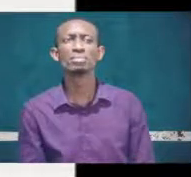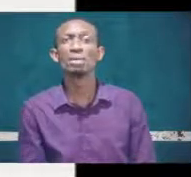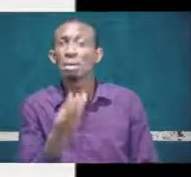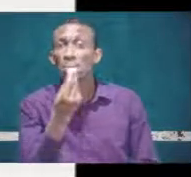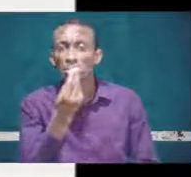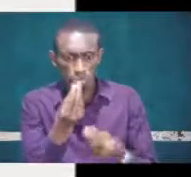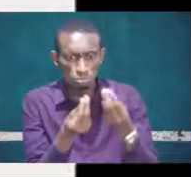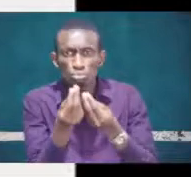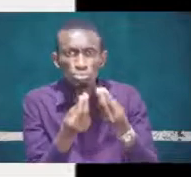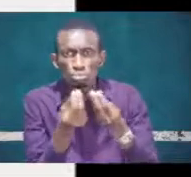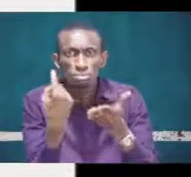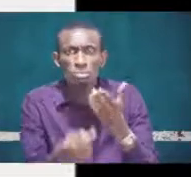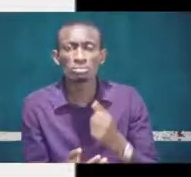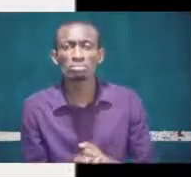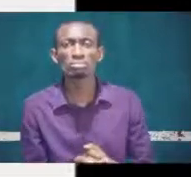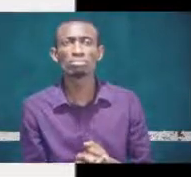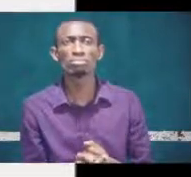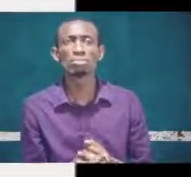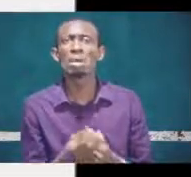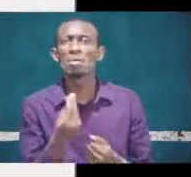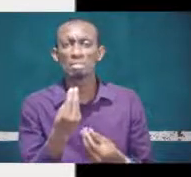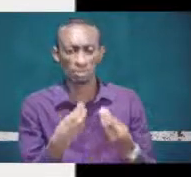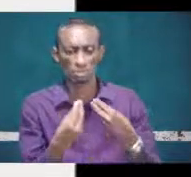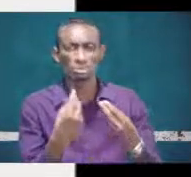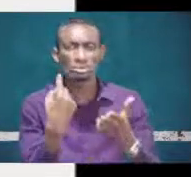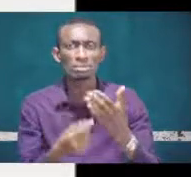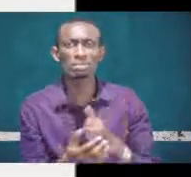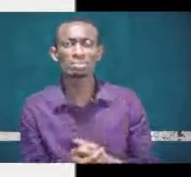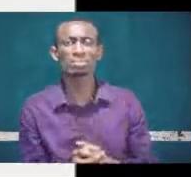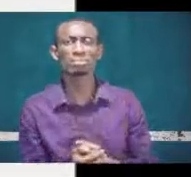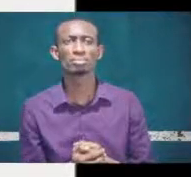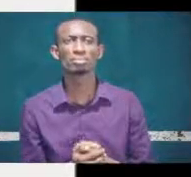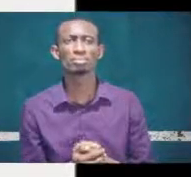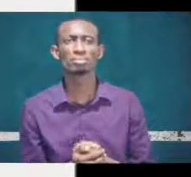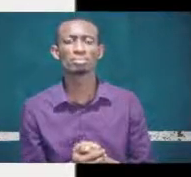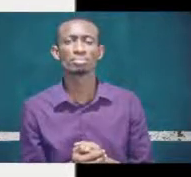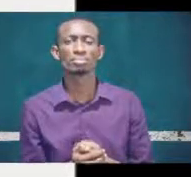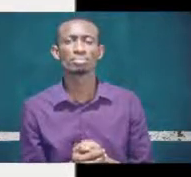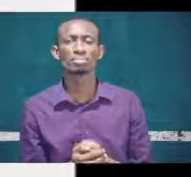What is money? The concept of money. What is money?